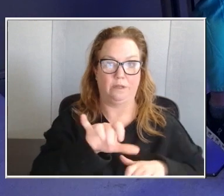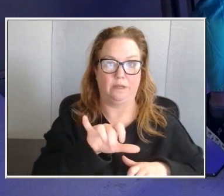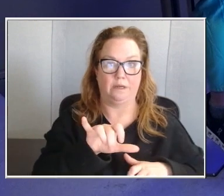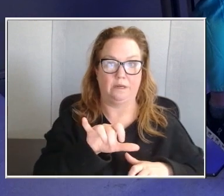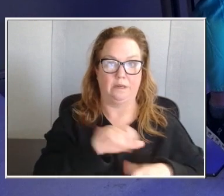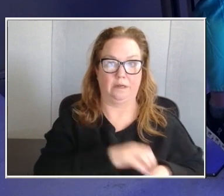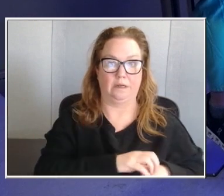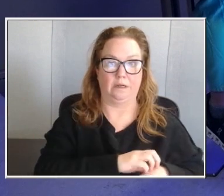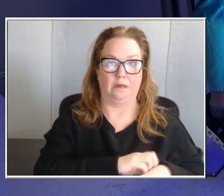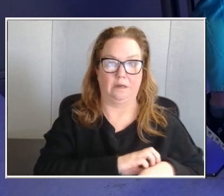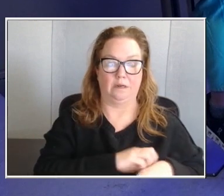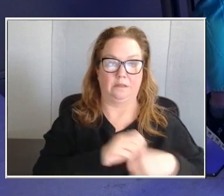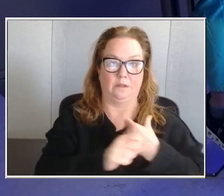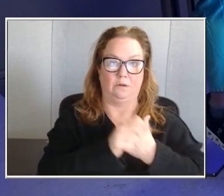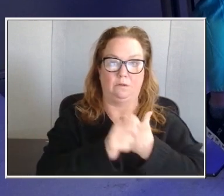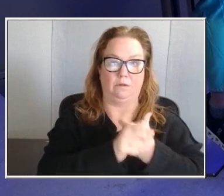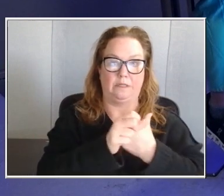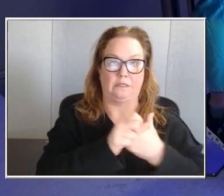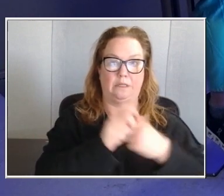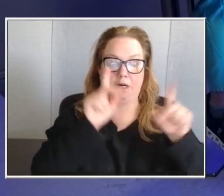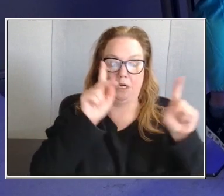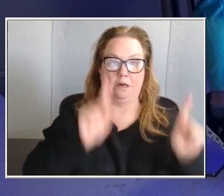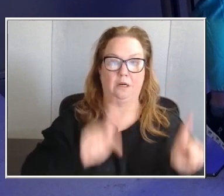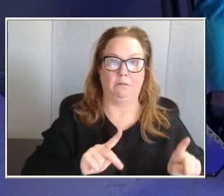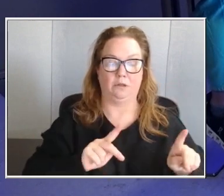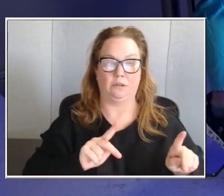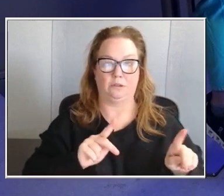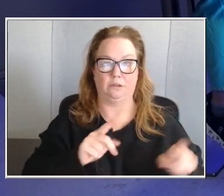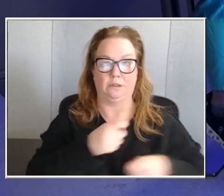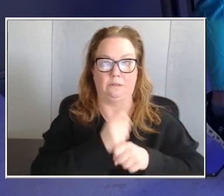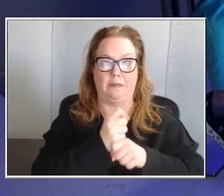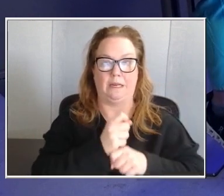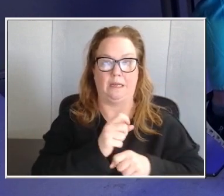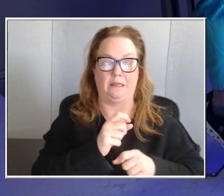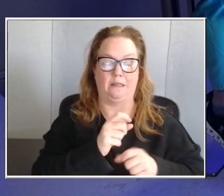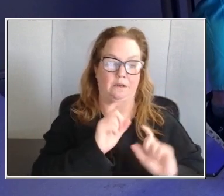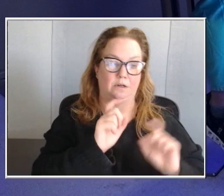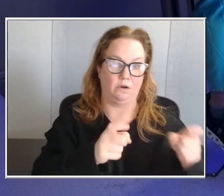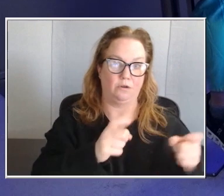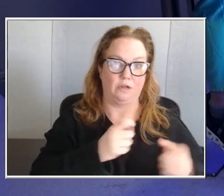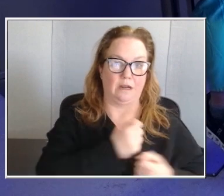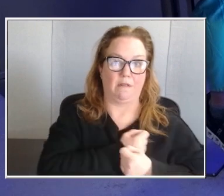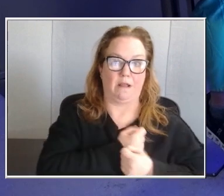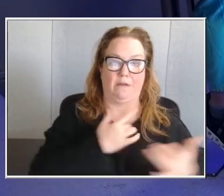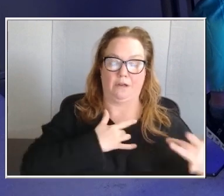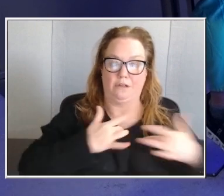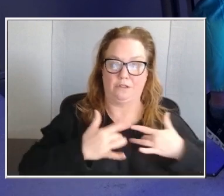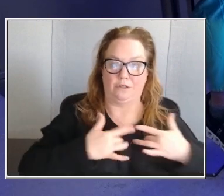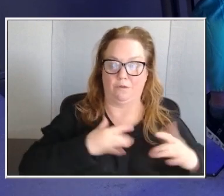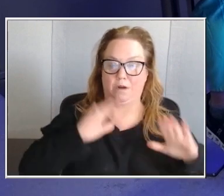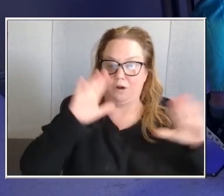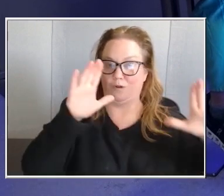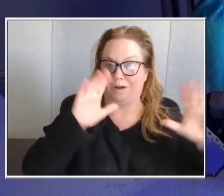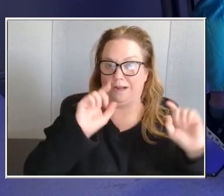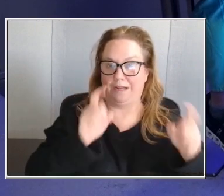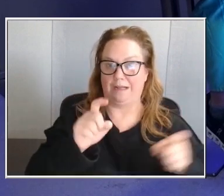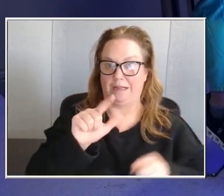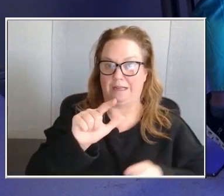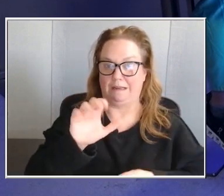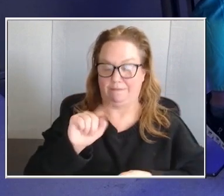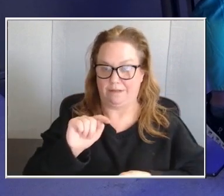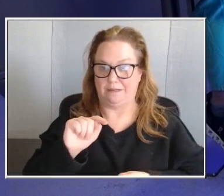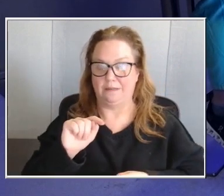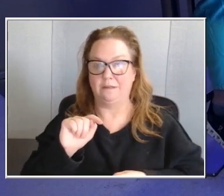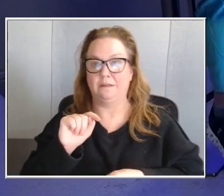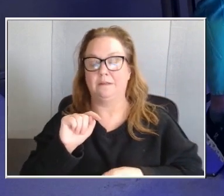little extra risk to the person who's making the donation, but they're doing it out of love and concern. What a great gift. You'll have made mention earlier this